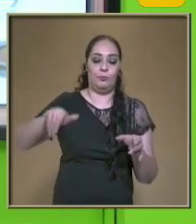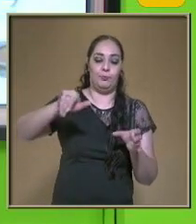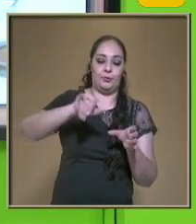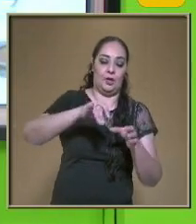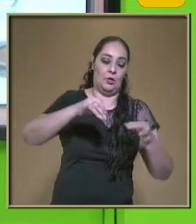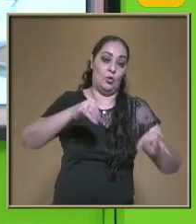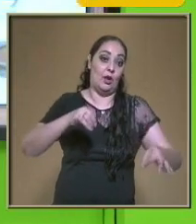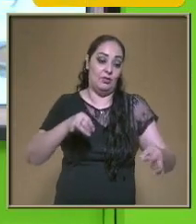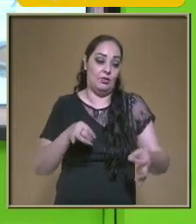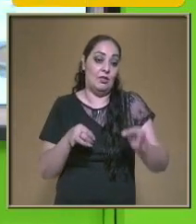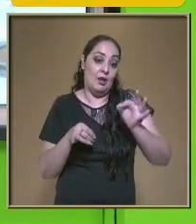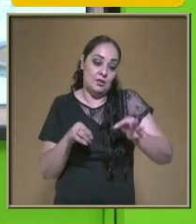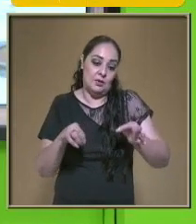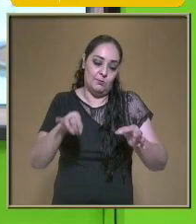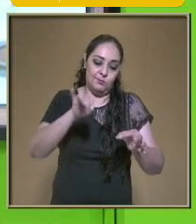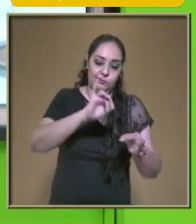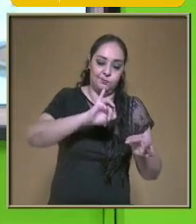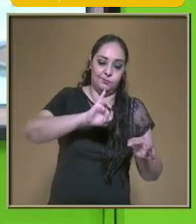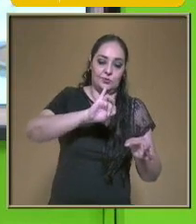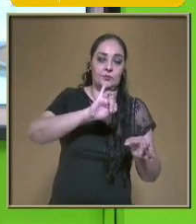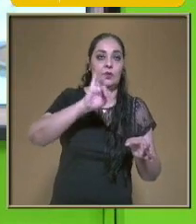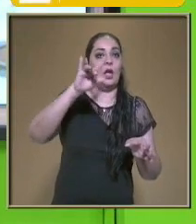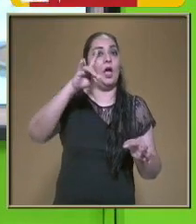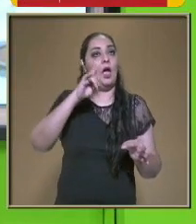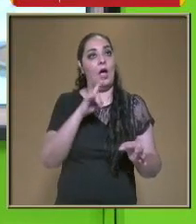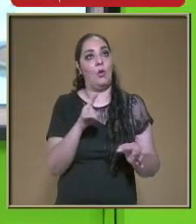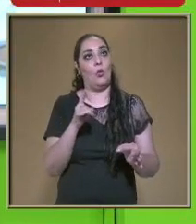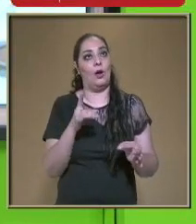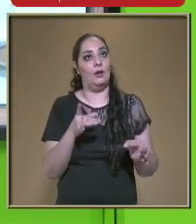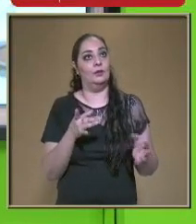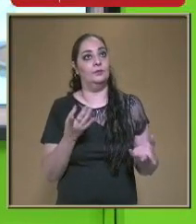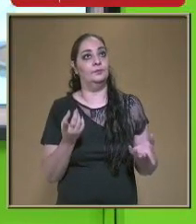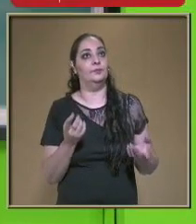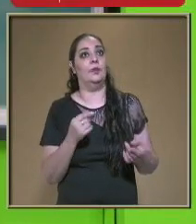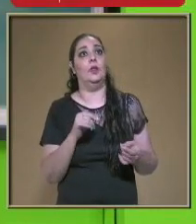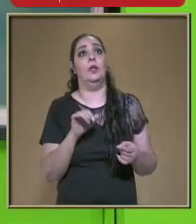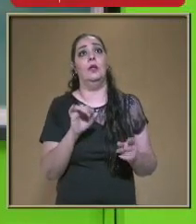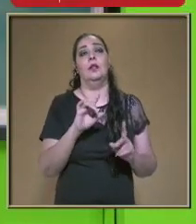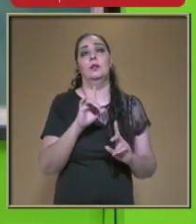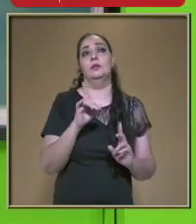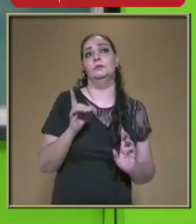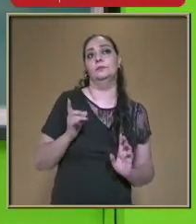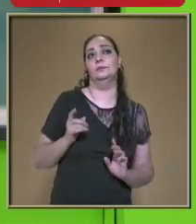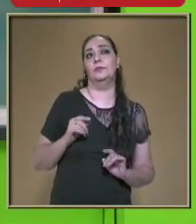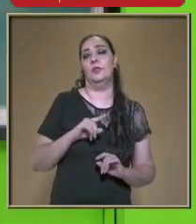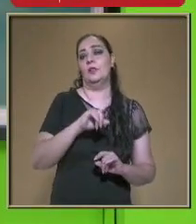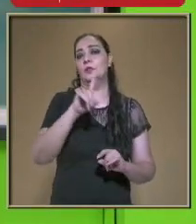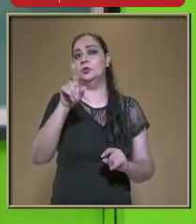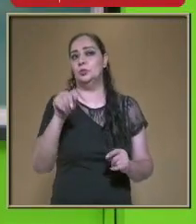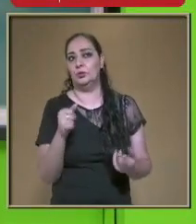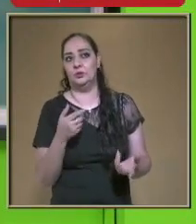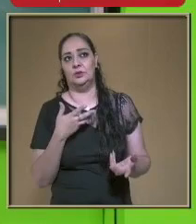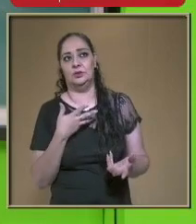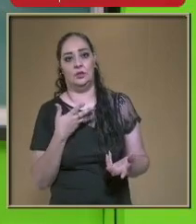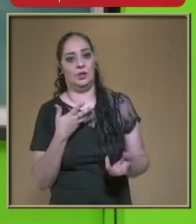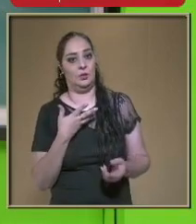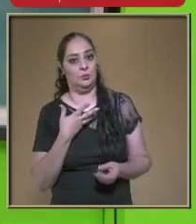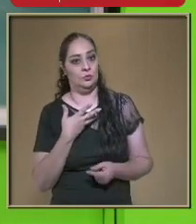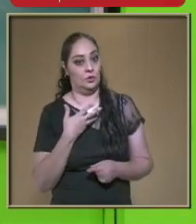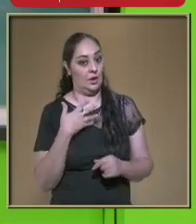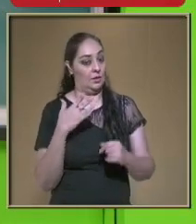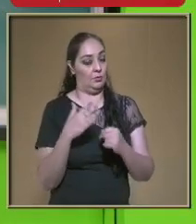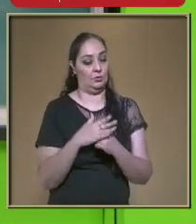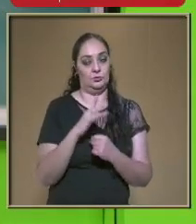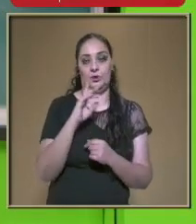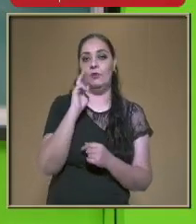cup. I continue and I am connecting the ideas. Then we have the next one,